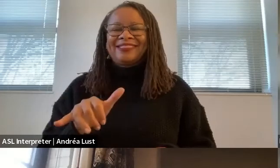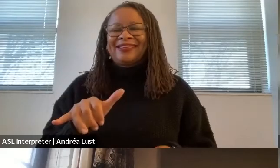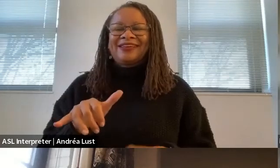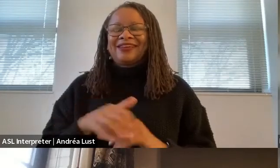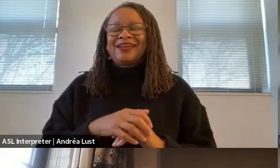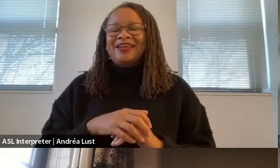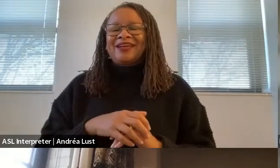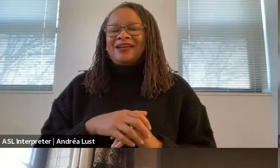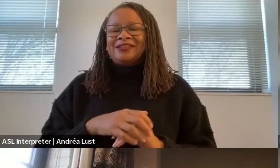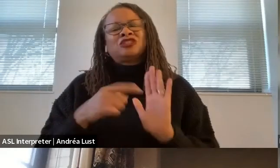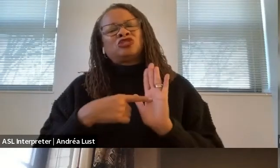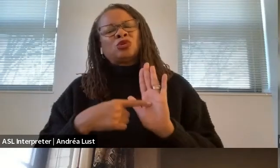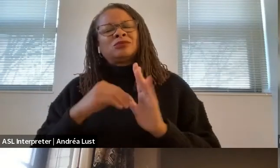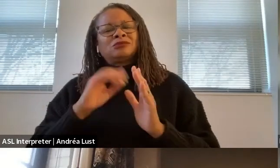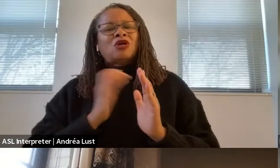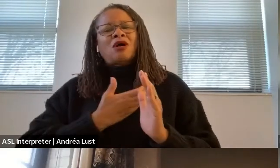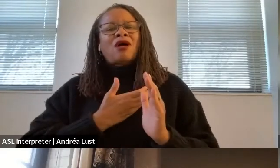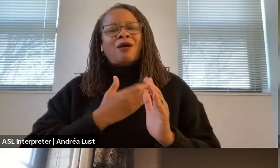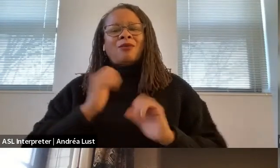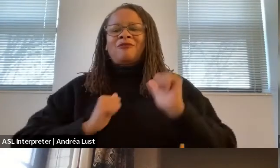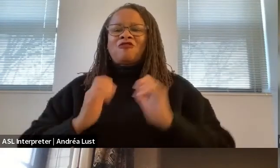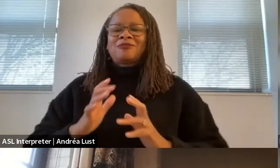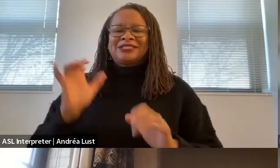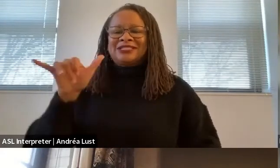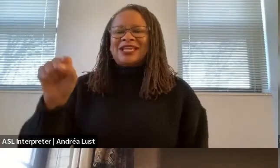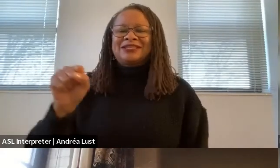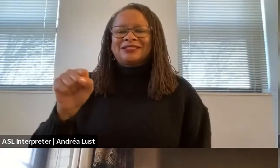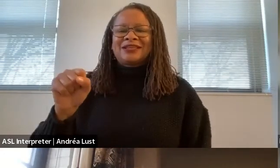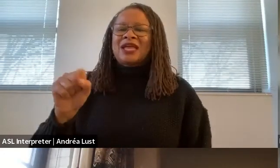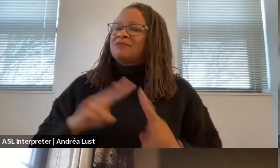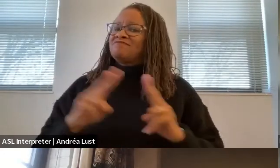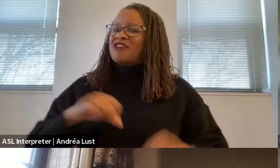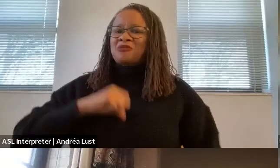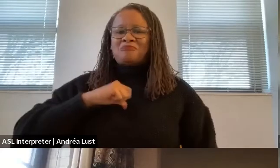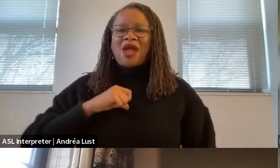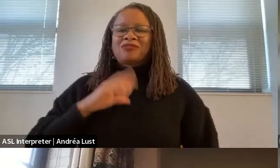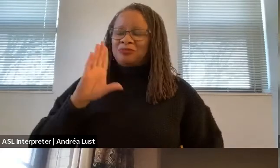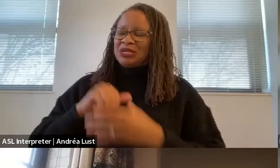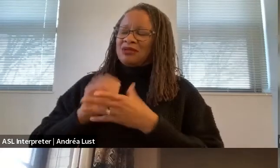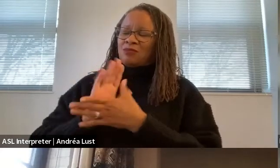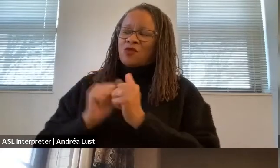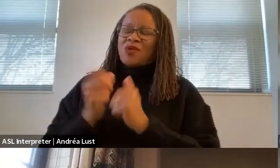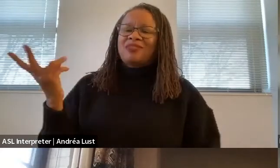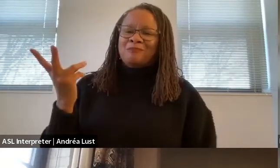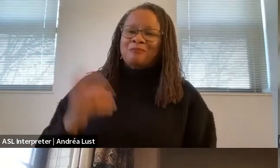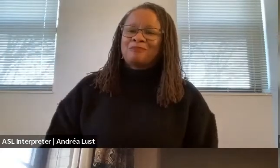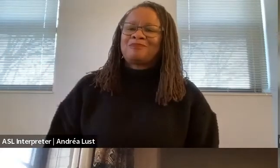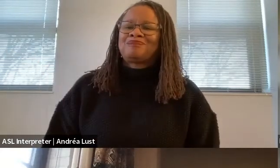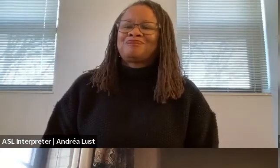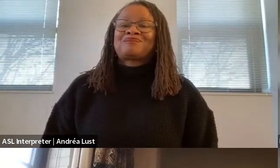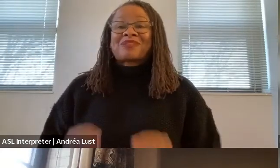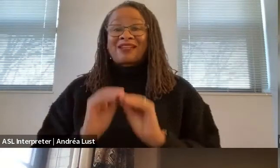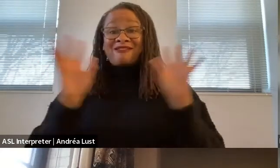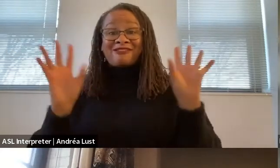shows in their performances. And, you know, I'm just, yeah, very proud to be in a movie with them. Clearly. So